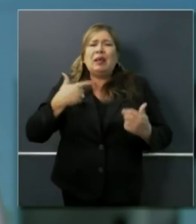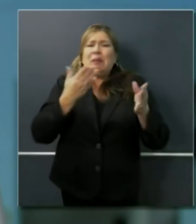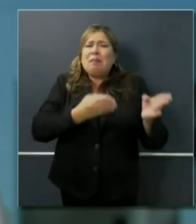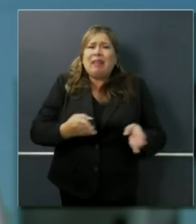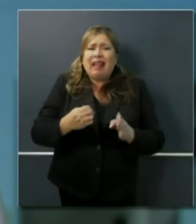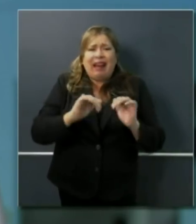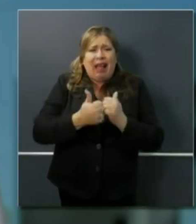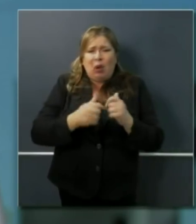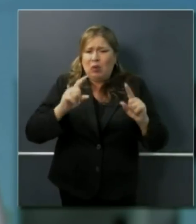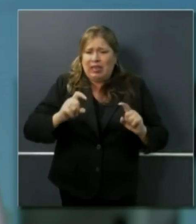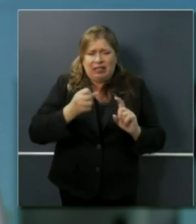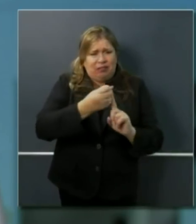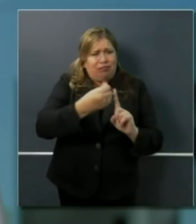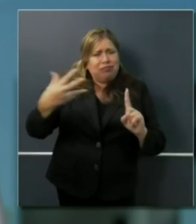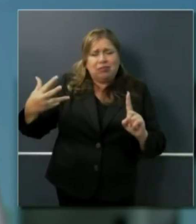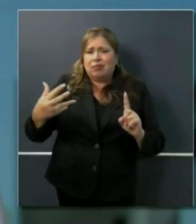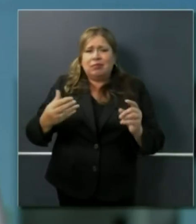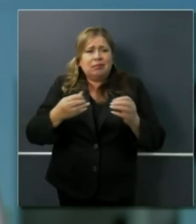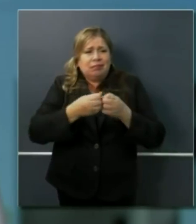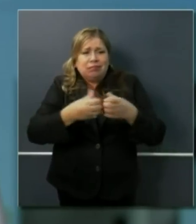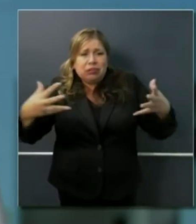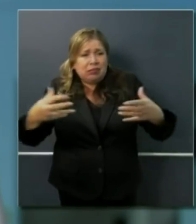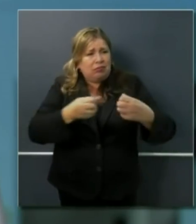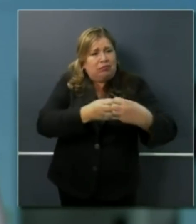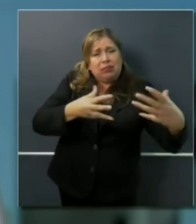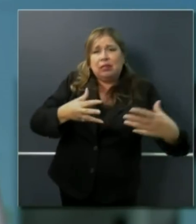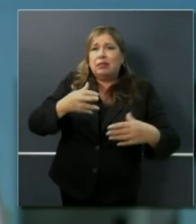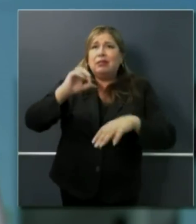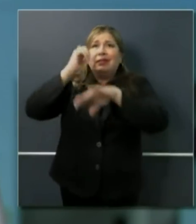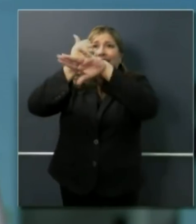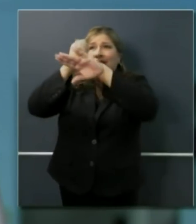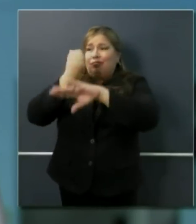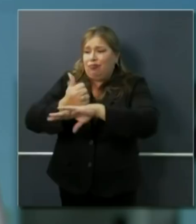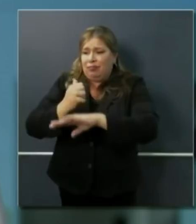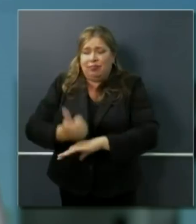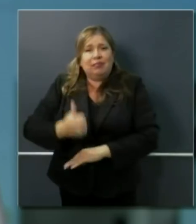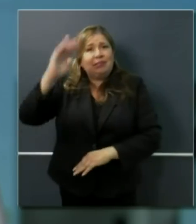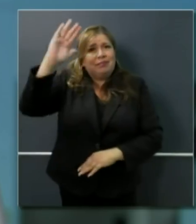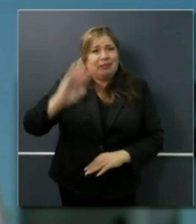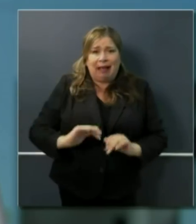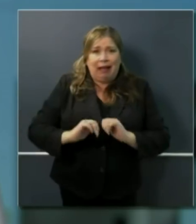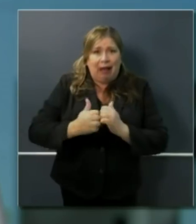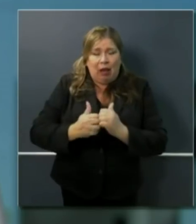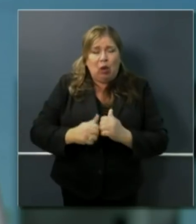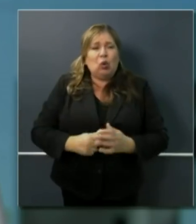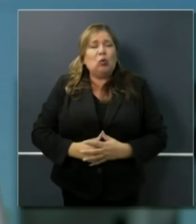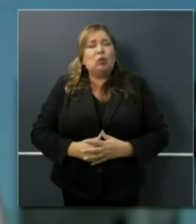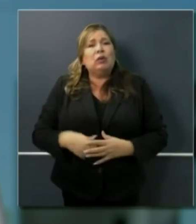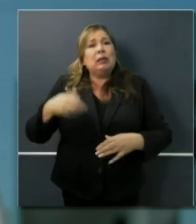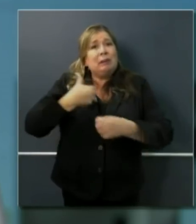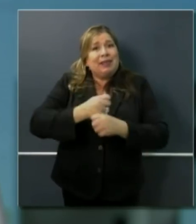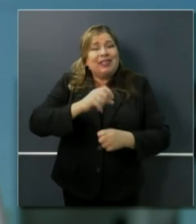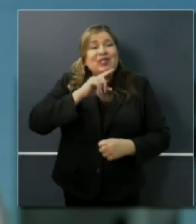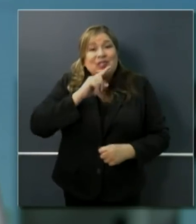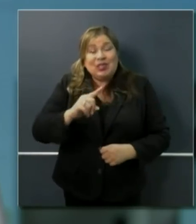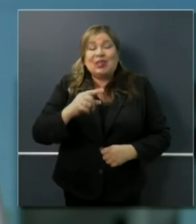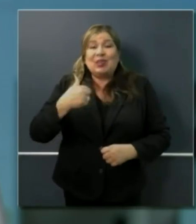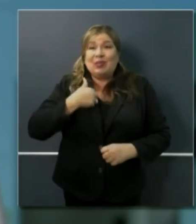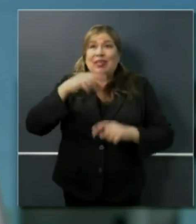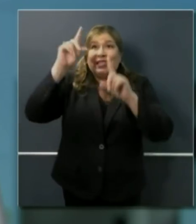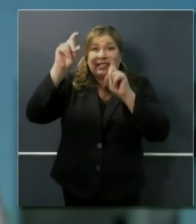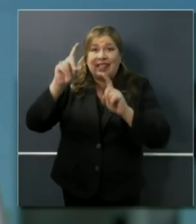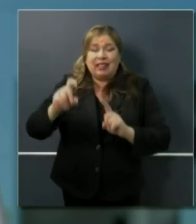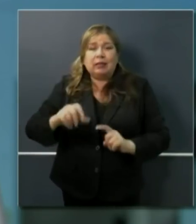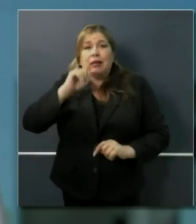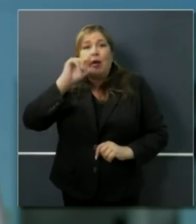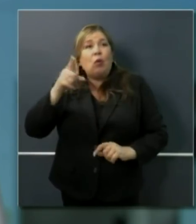are looking to do those in a very equitable way, consistent with the principles across California, making sure that we don't just have